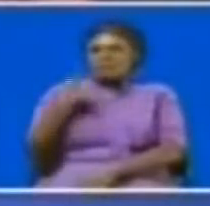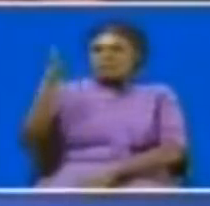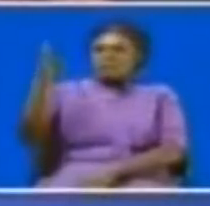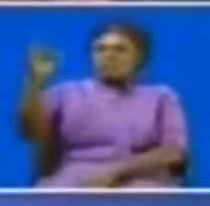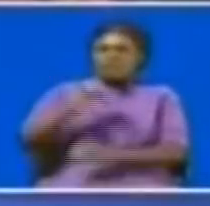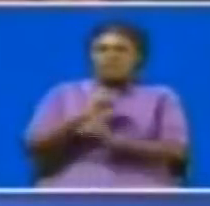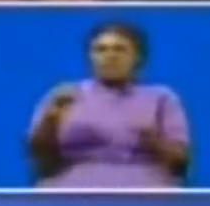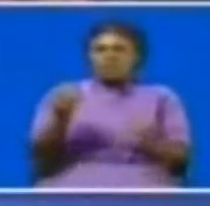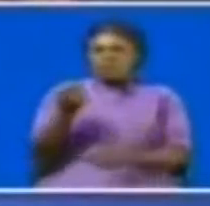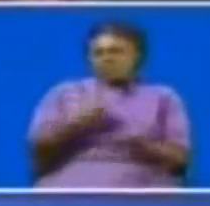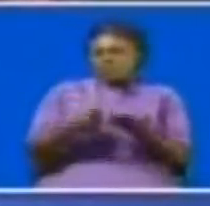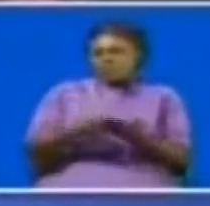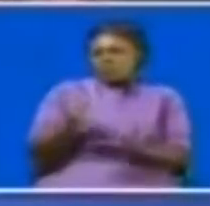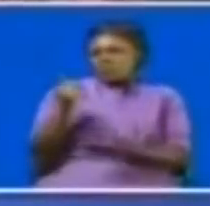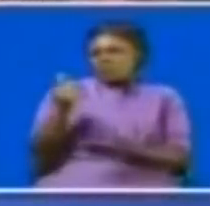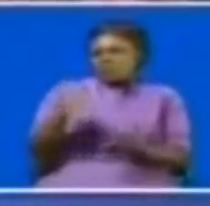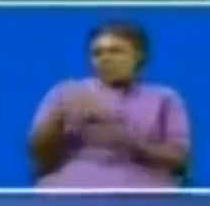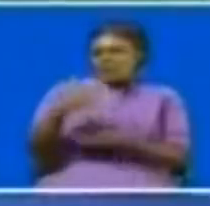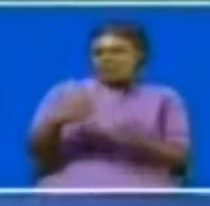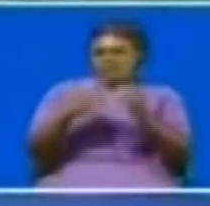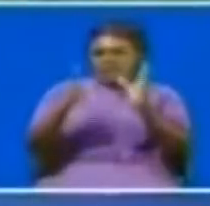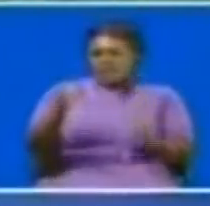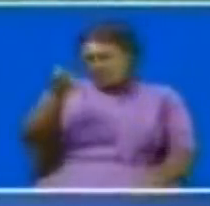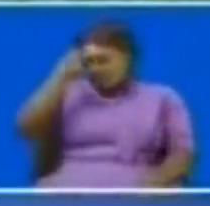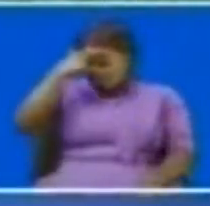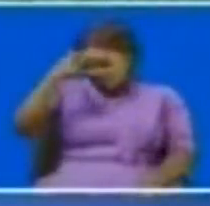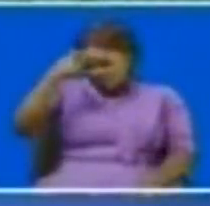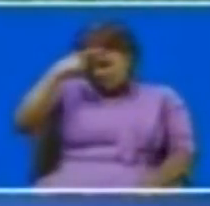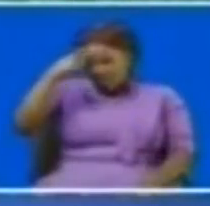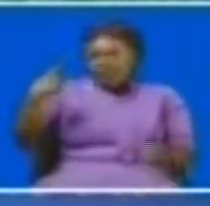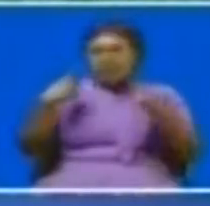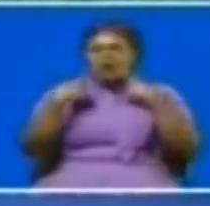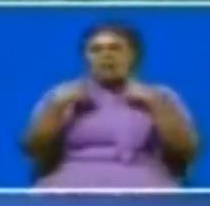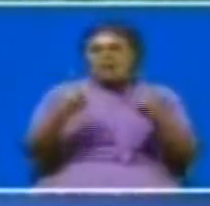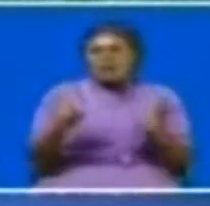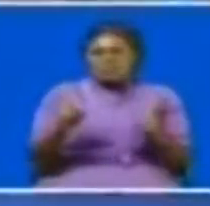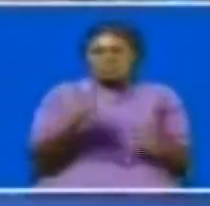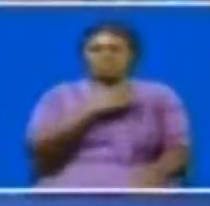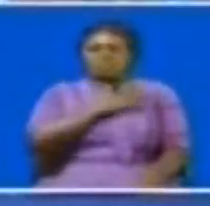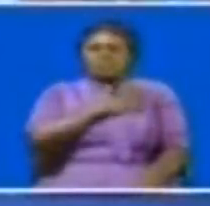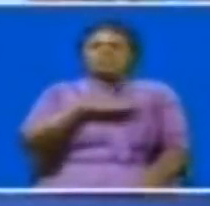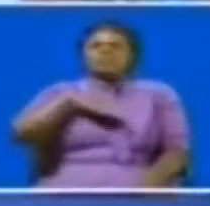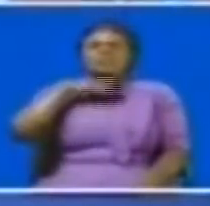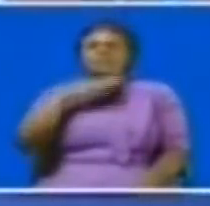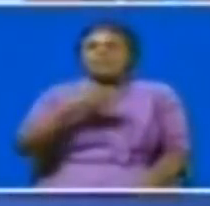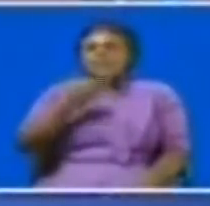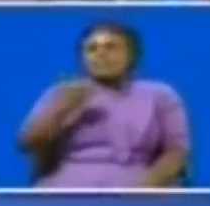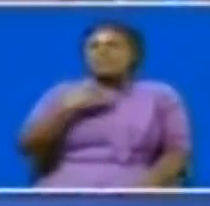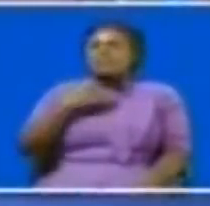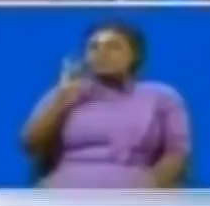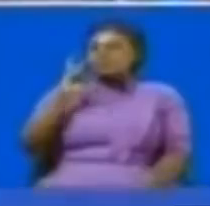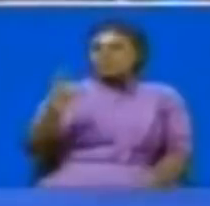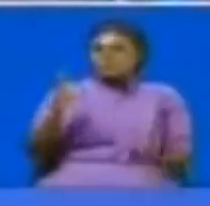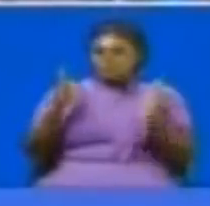future for the region, a few weeks after NASA co-principal Moses Wetang'ula declared that the outfit was dead. I would rather I see